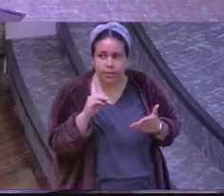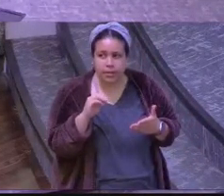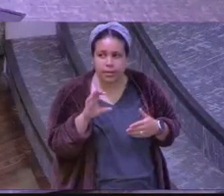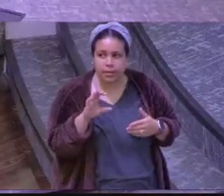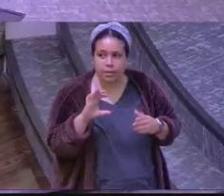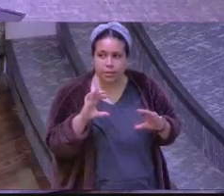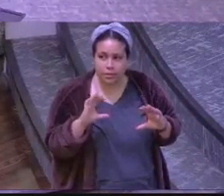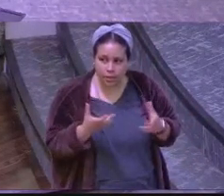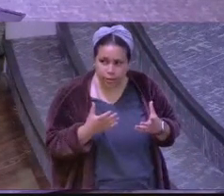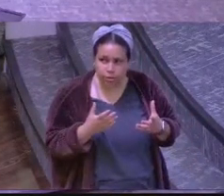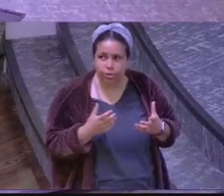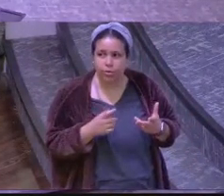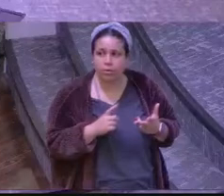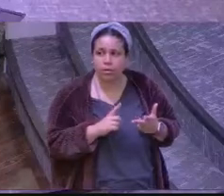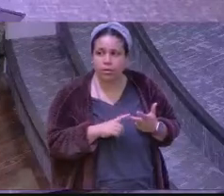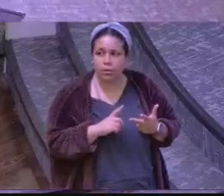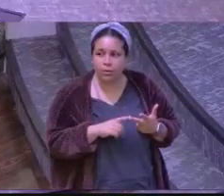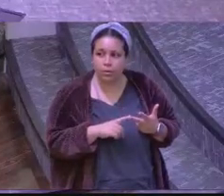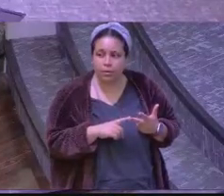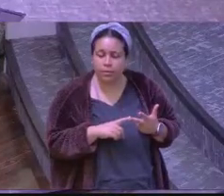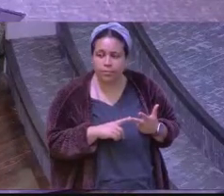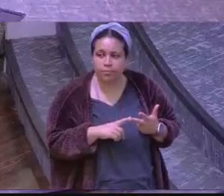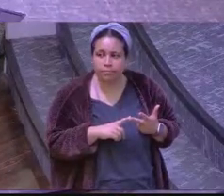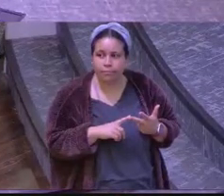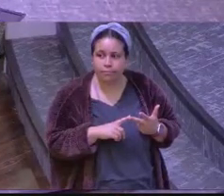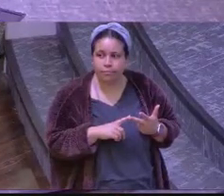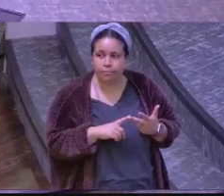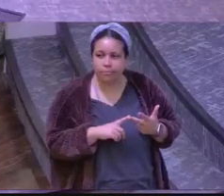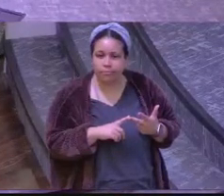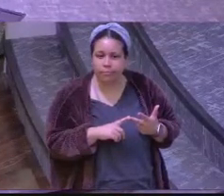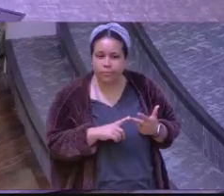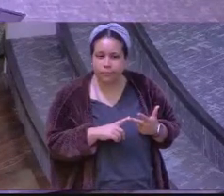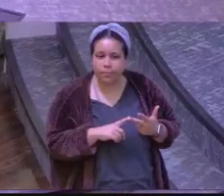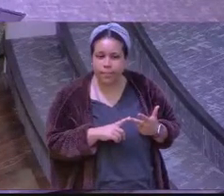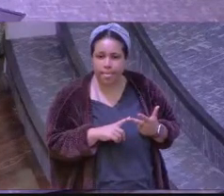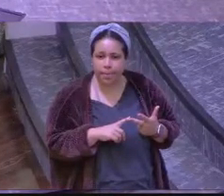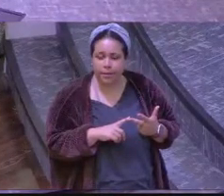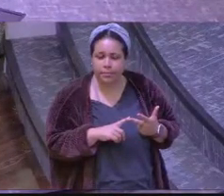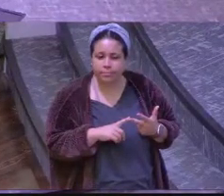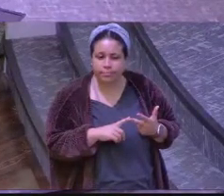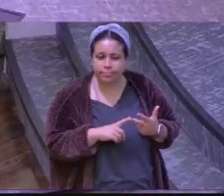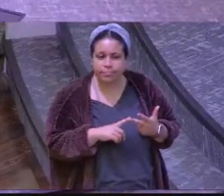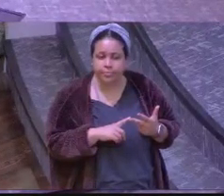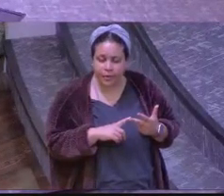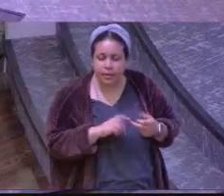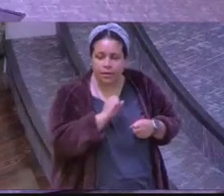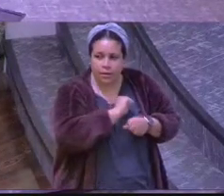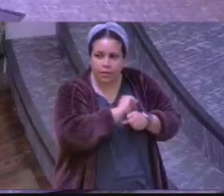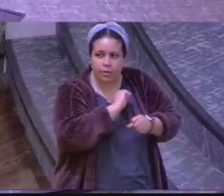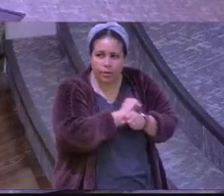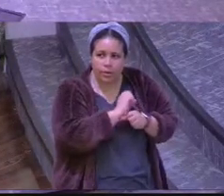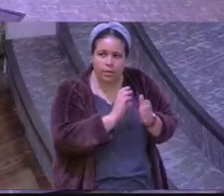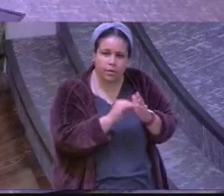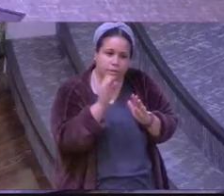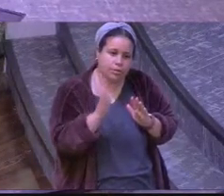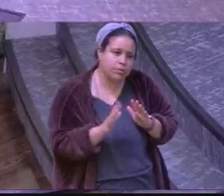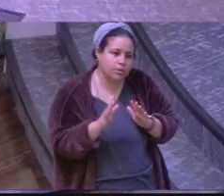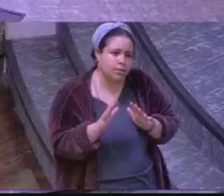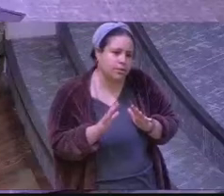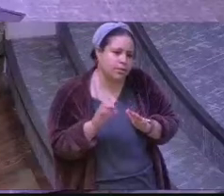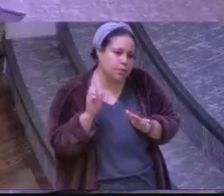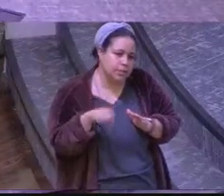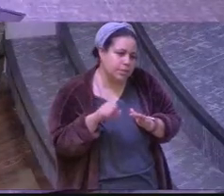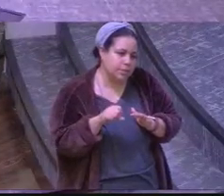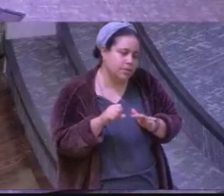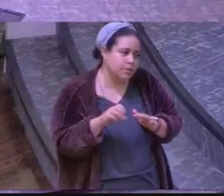maintenance was just out of a general, that doesn't necessarily, those are the ones that aren't just working with students. Ultimately, yes, they do